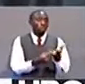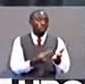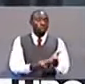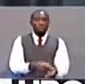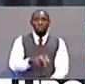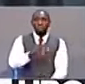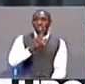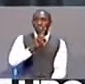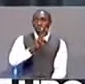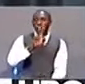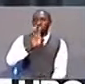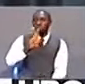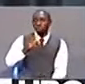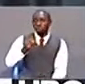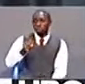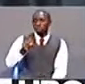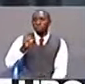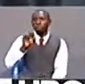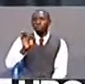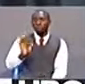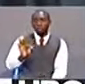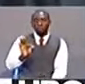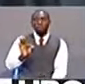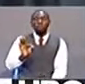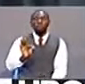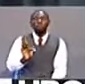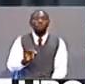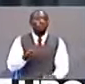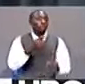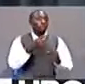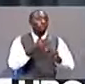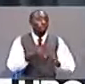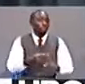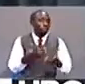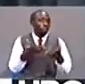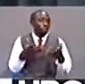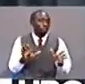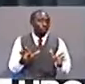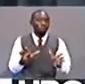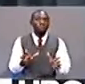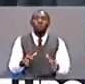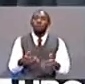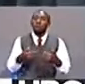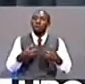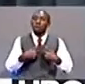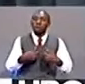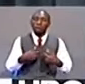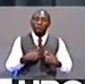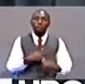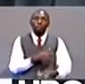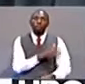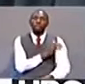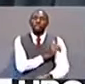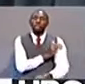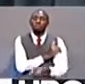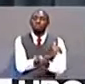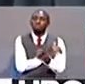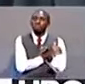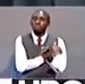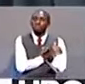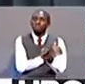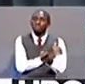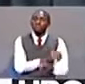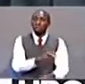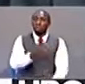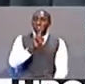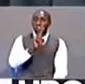24.3% of people, from studies that have been done, they have got high blood pressure. Out of the 24.3,